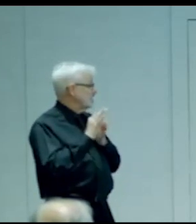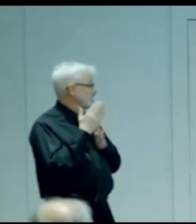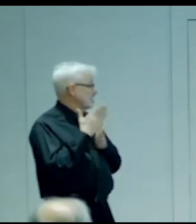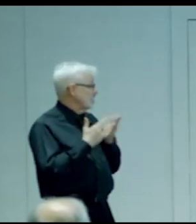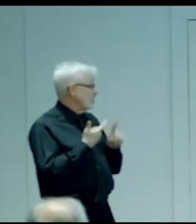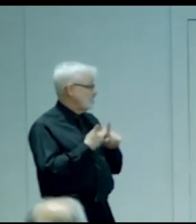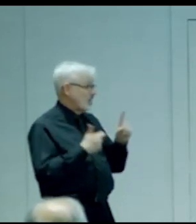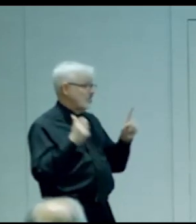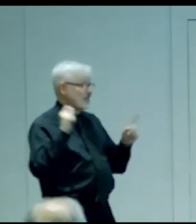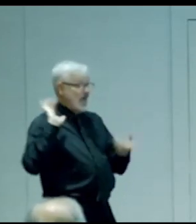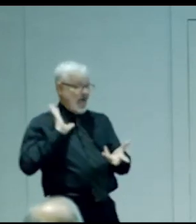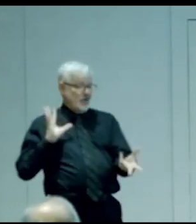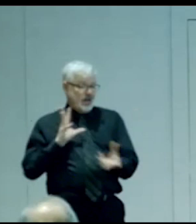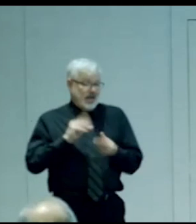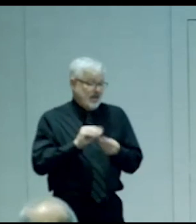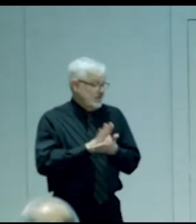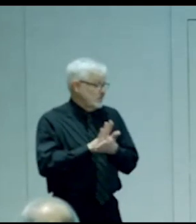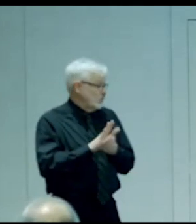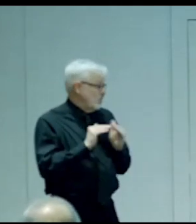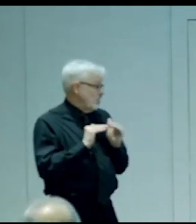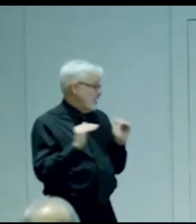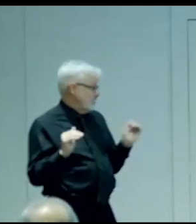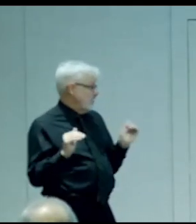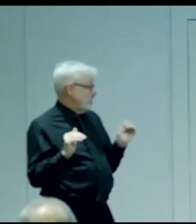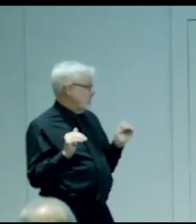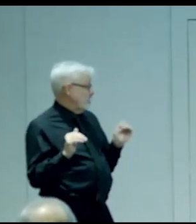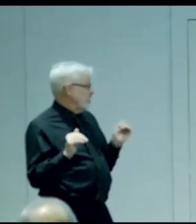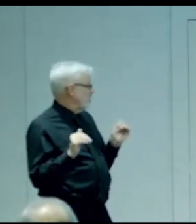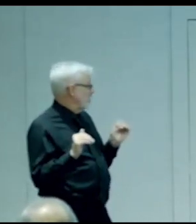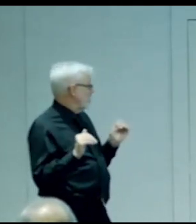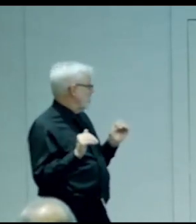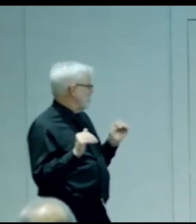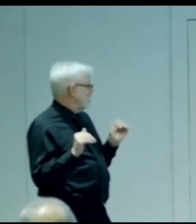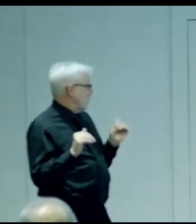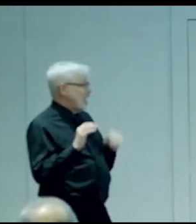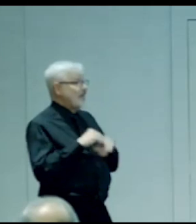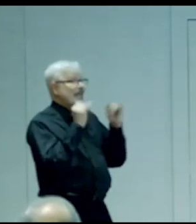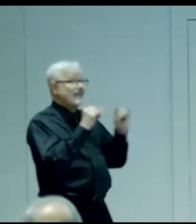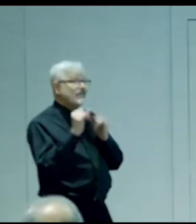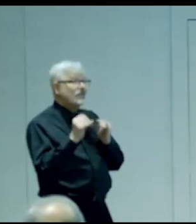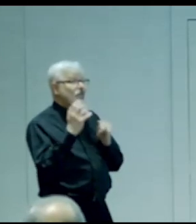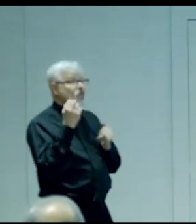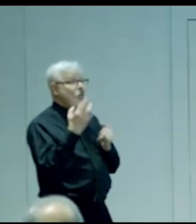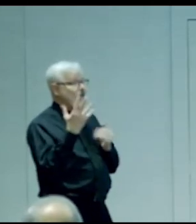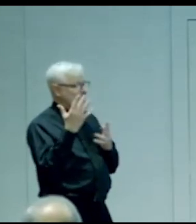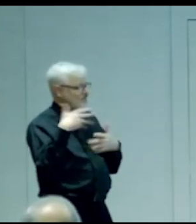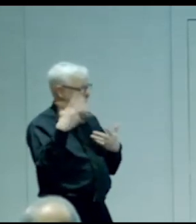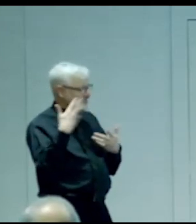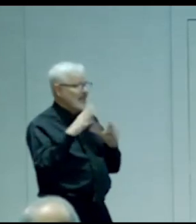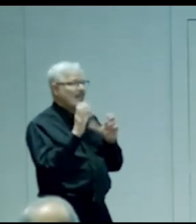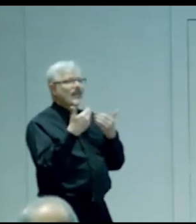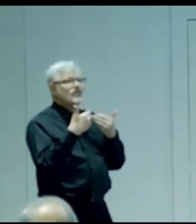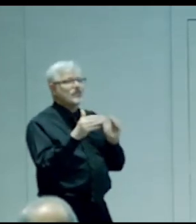just aggregating at the school level. The individual level, or the